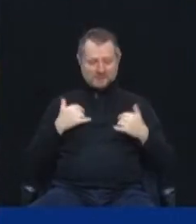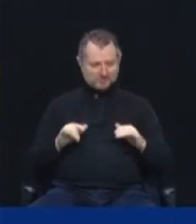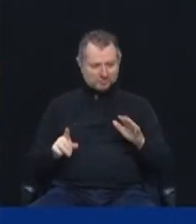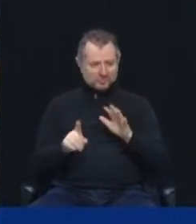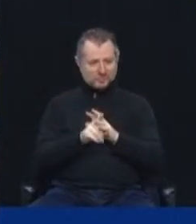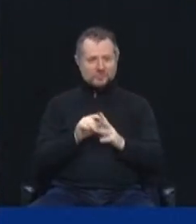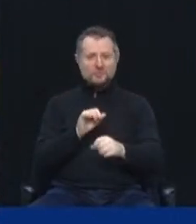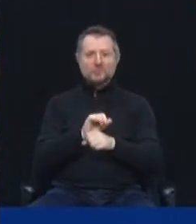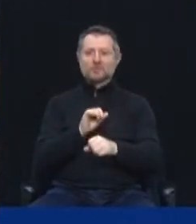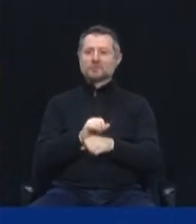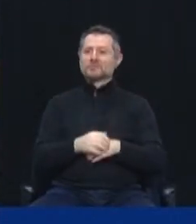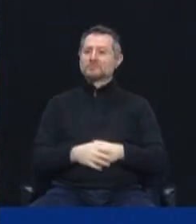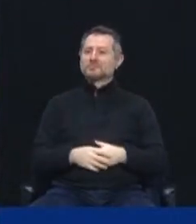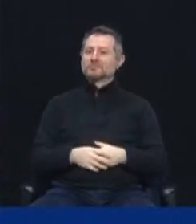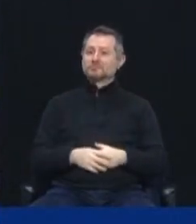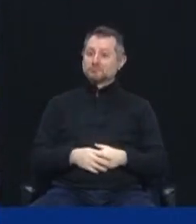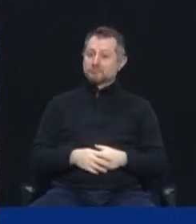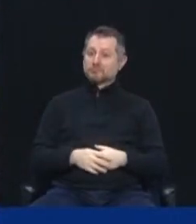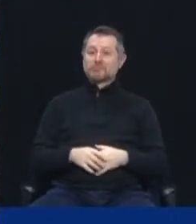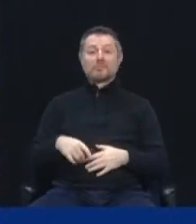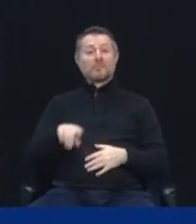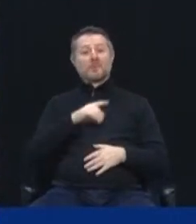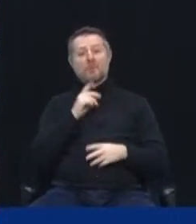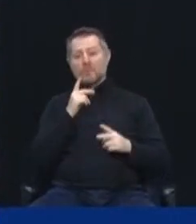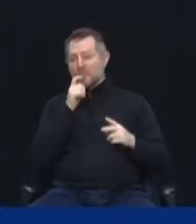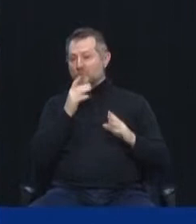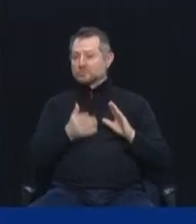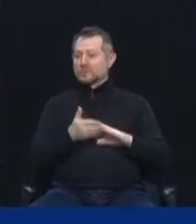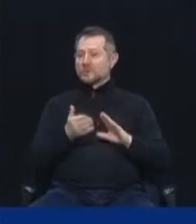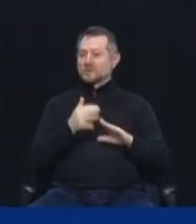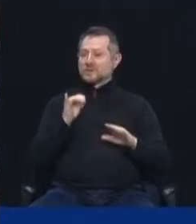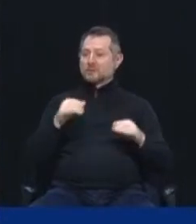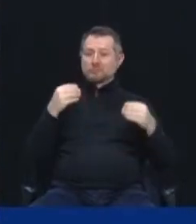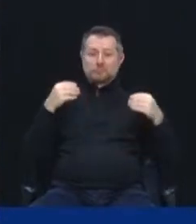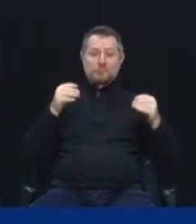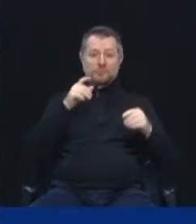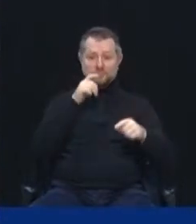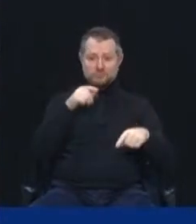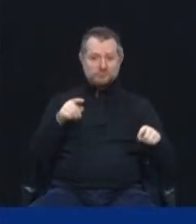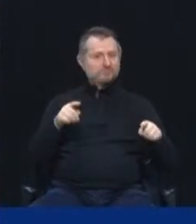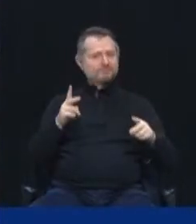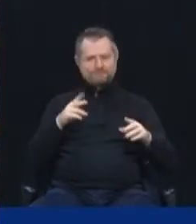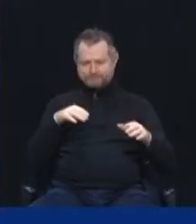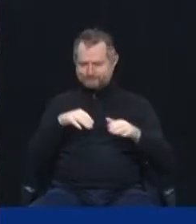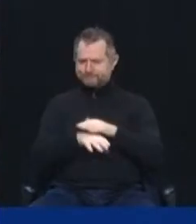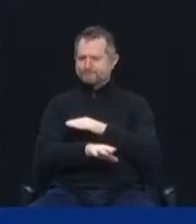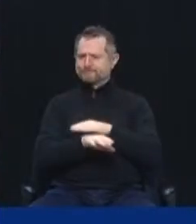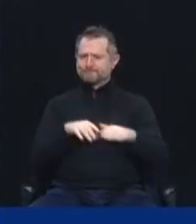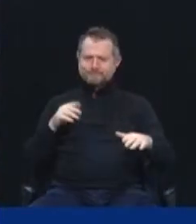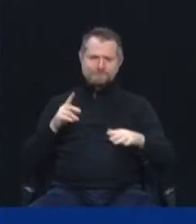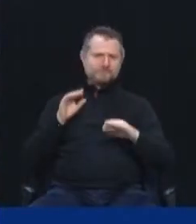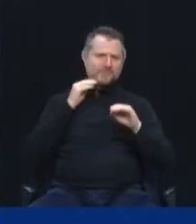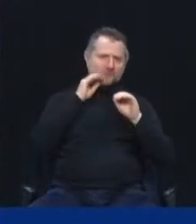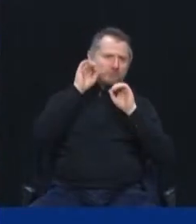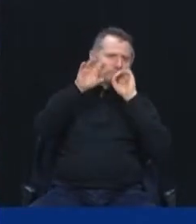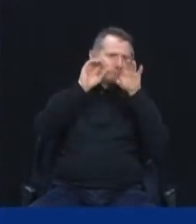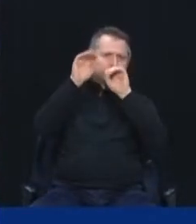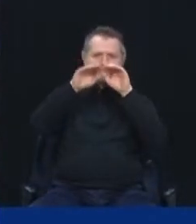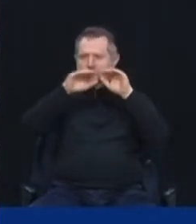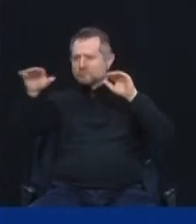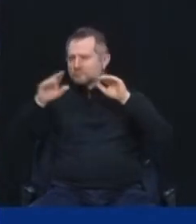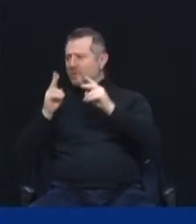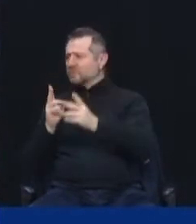Radamez and all his associates are running a store. People are going in and out. You're stocking shelves. You're talking to people.